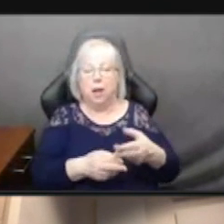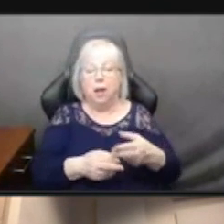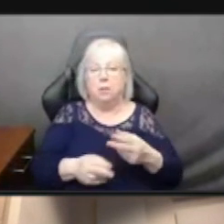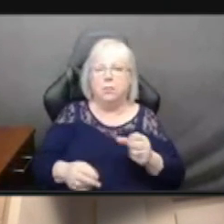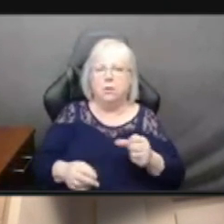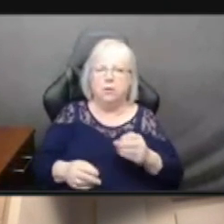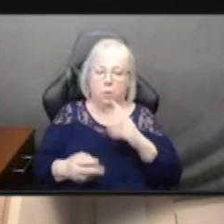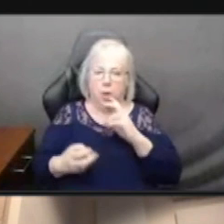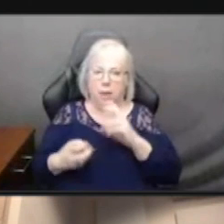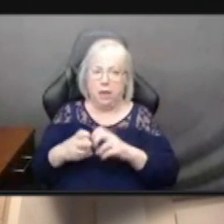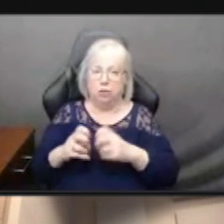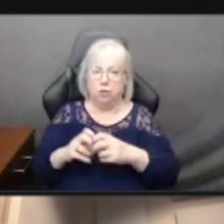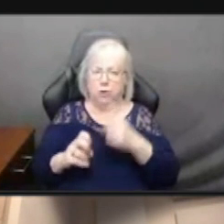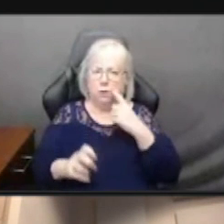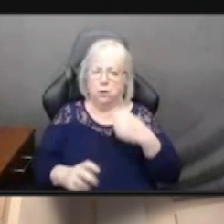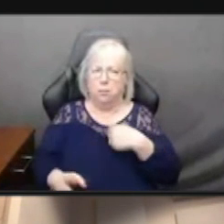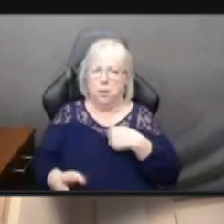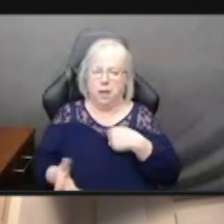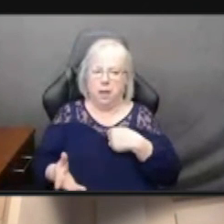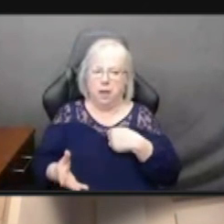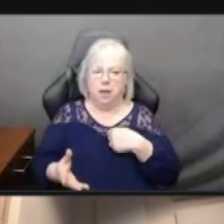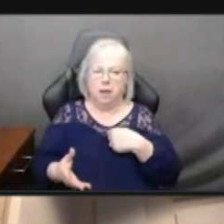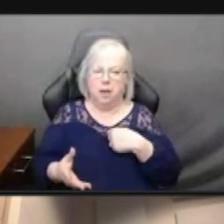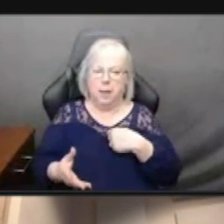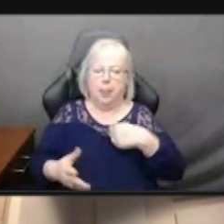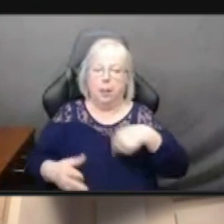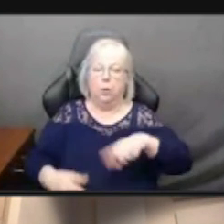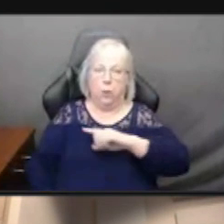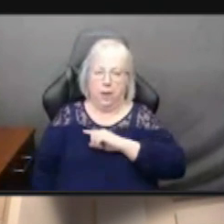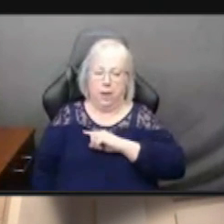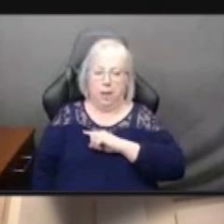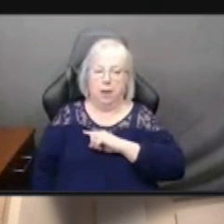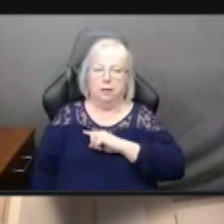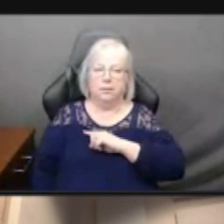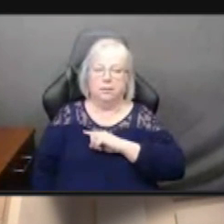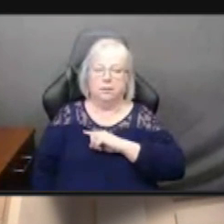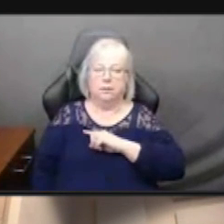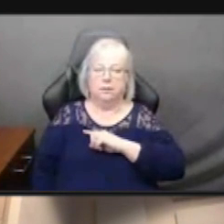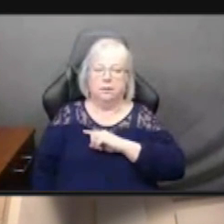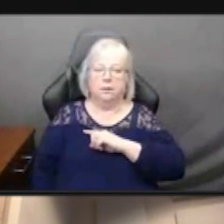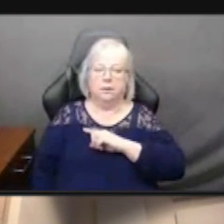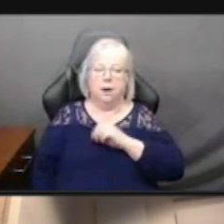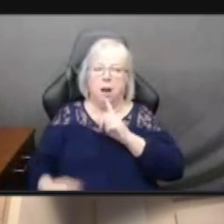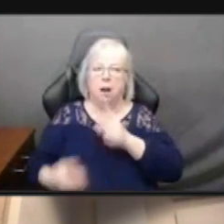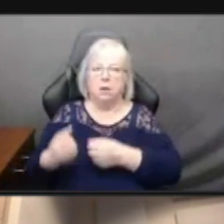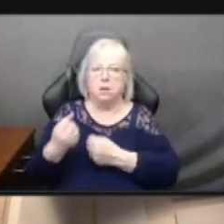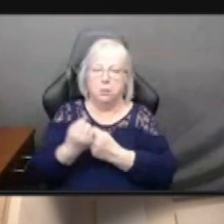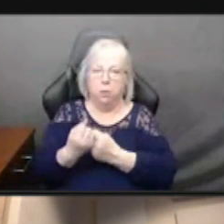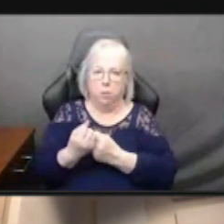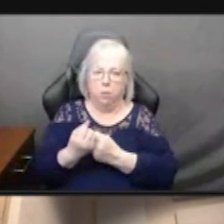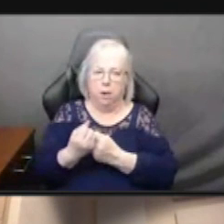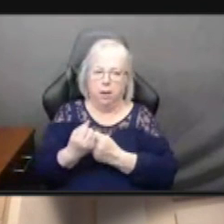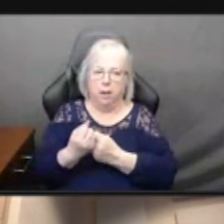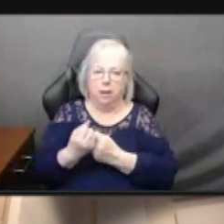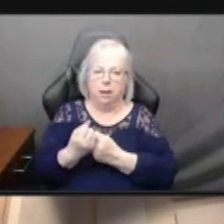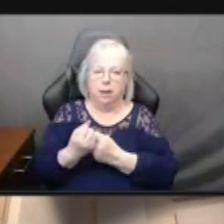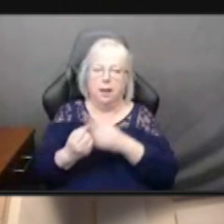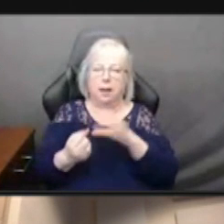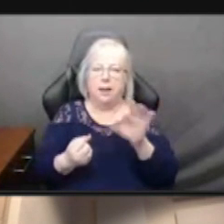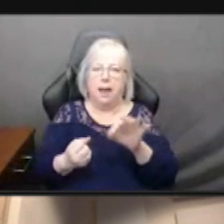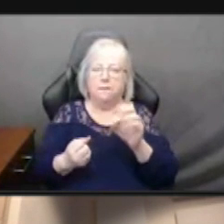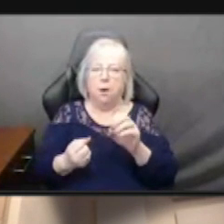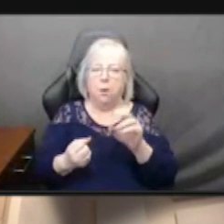for me is that we are supporting the